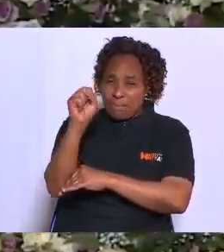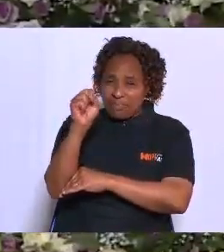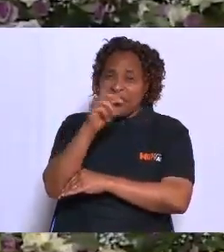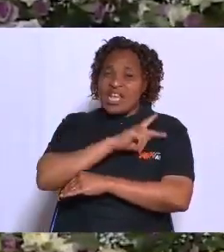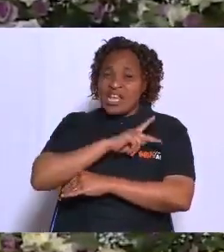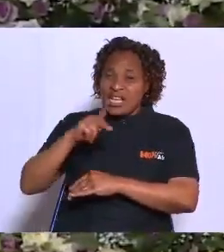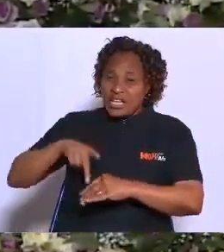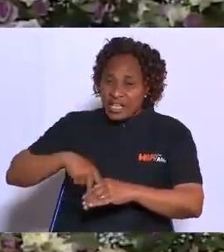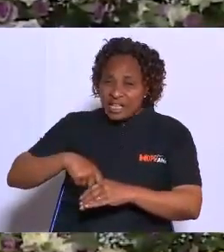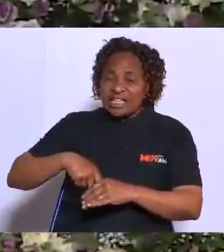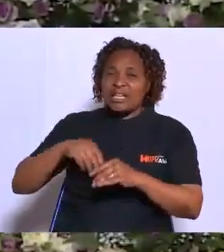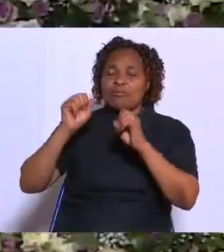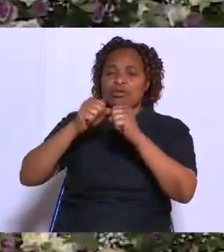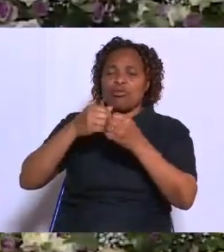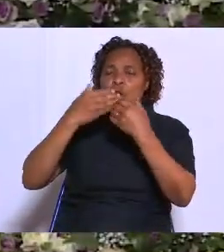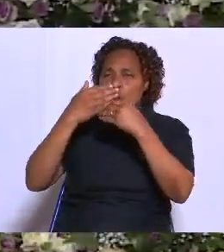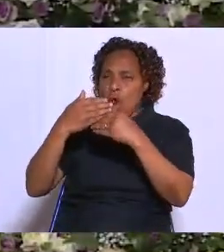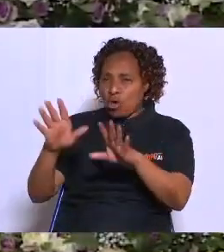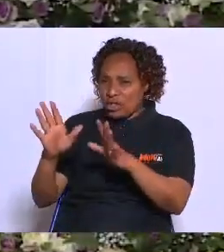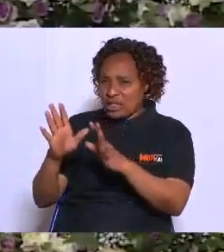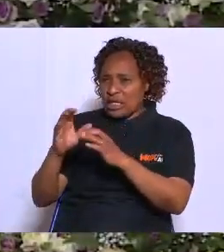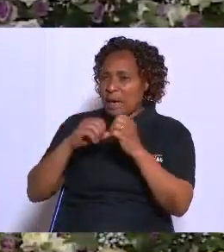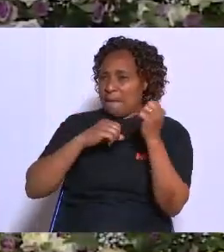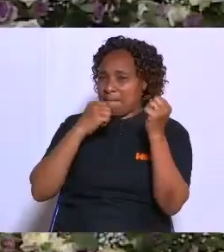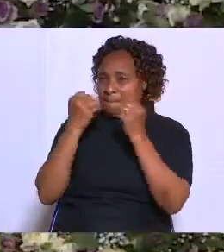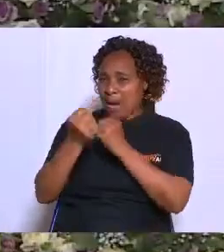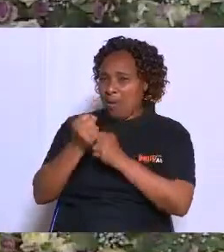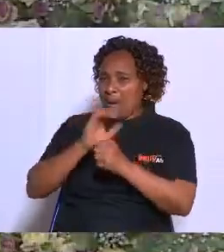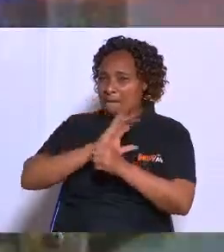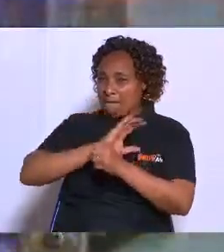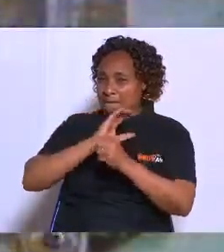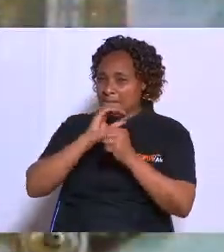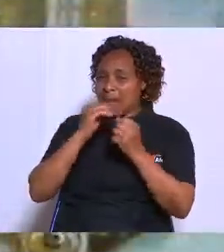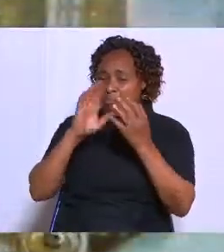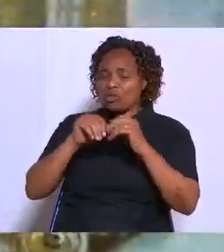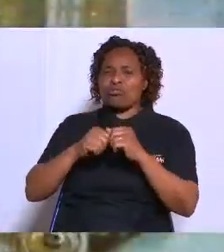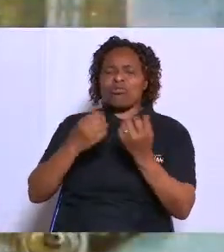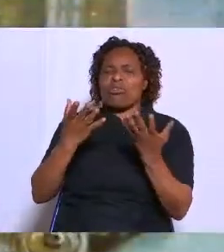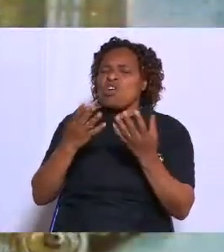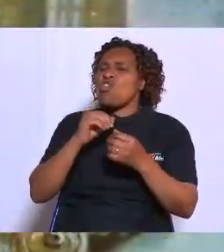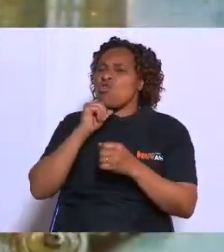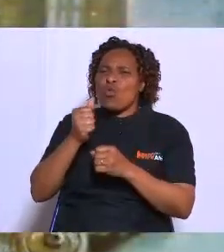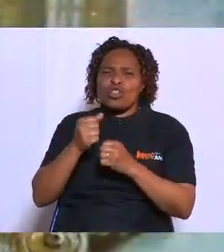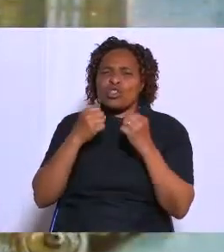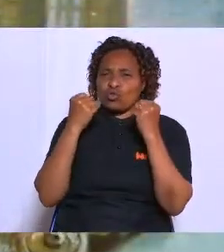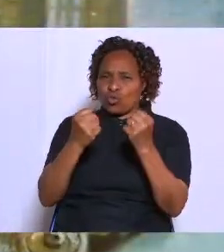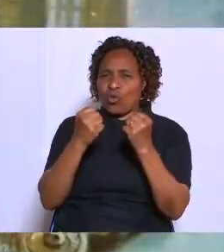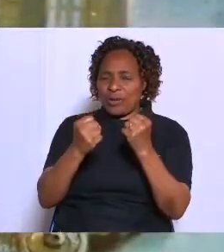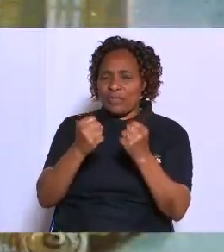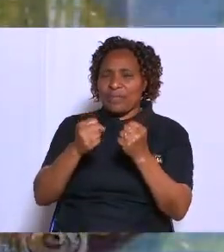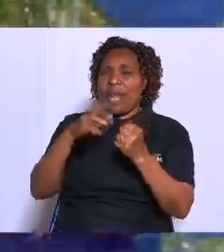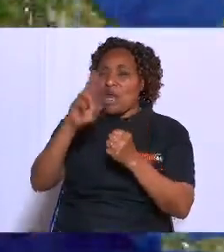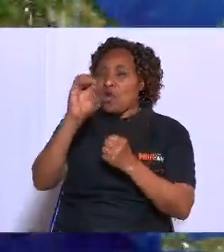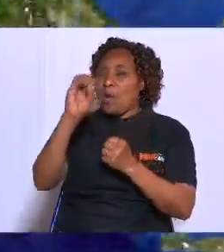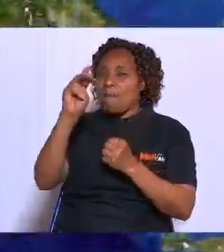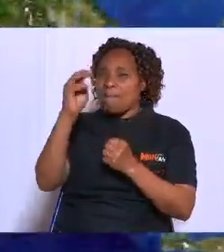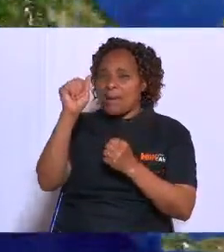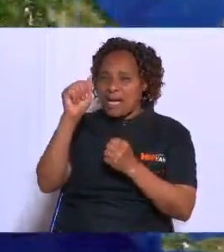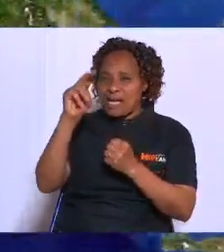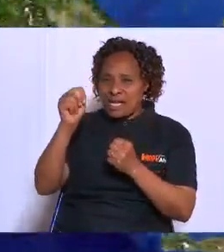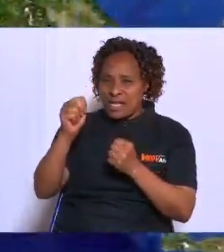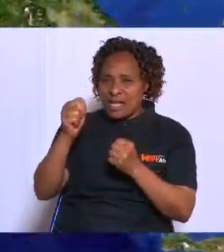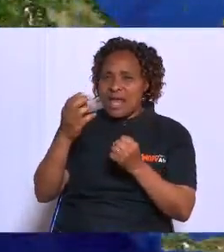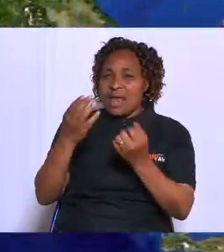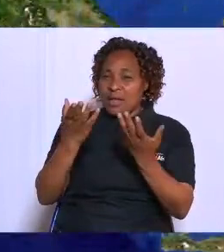was losing its power the Roman Empire was disintegrating the Roman Empire was falling